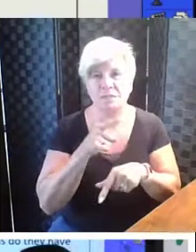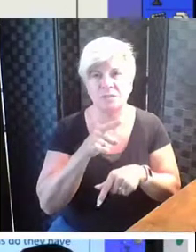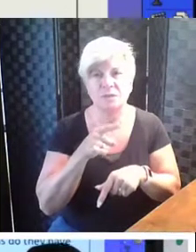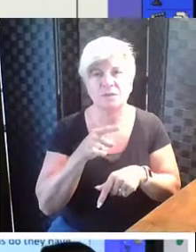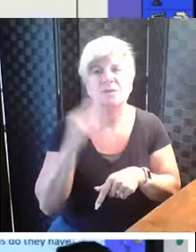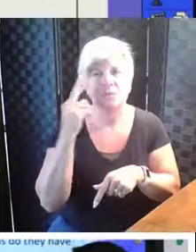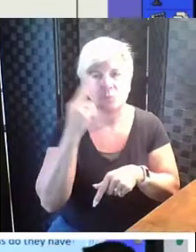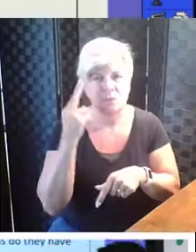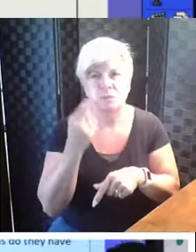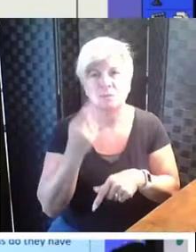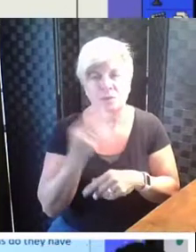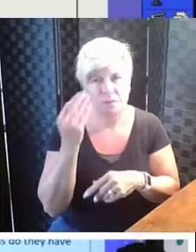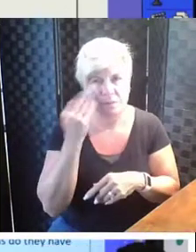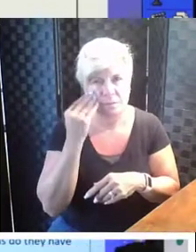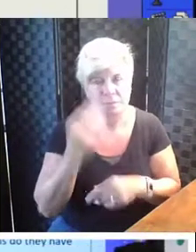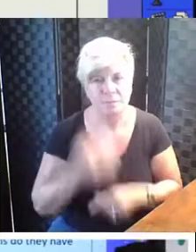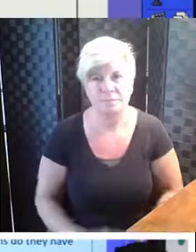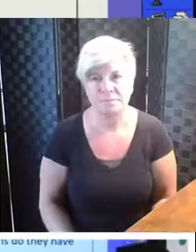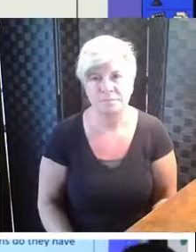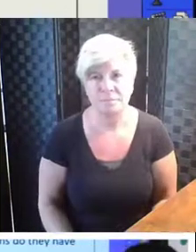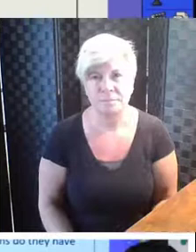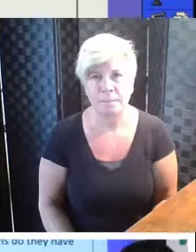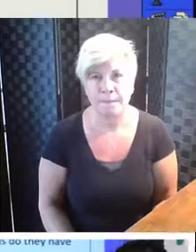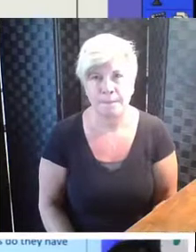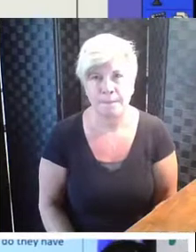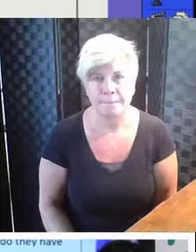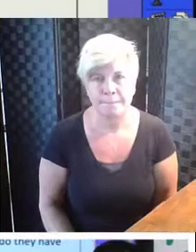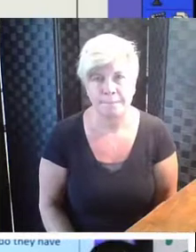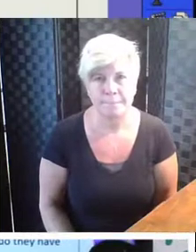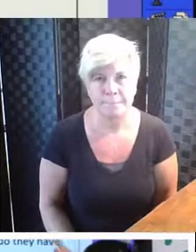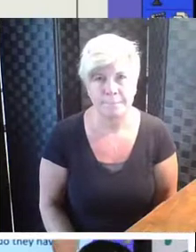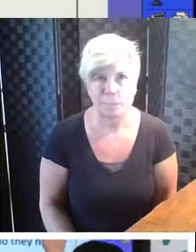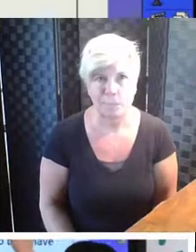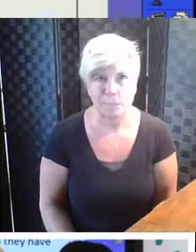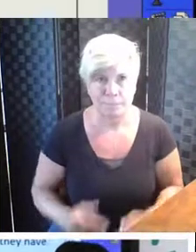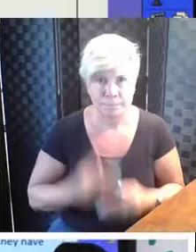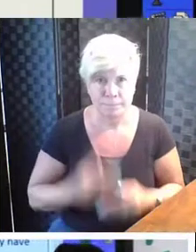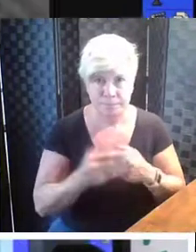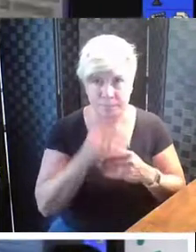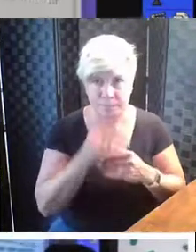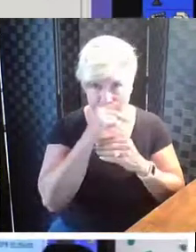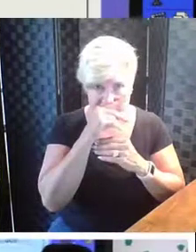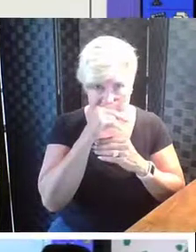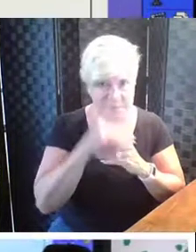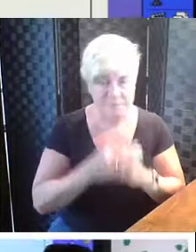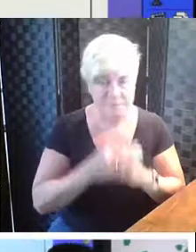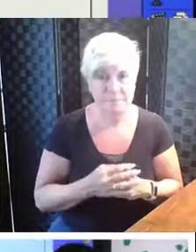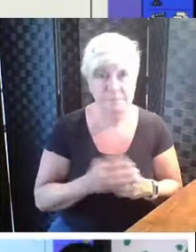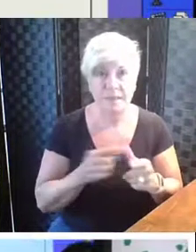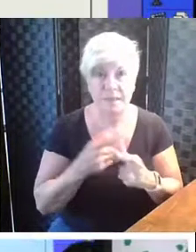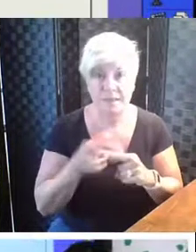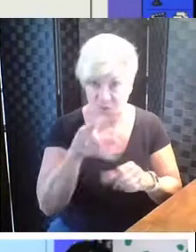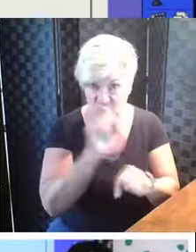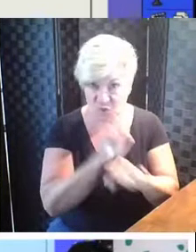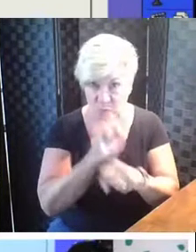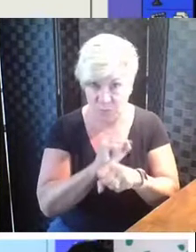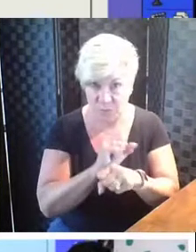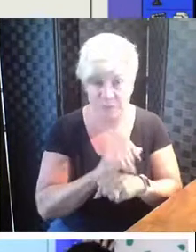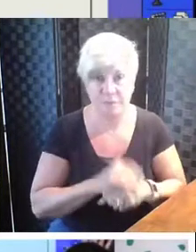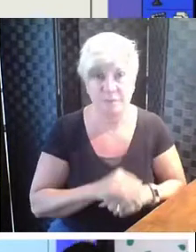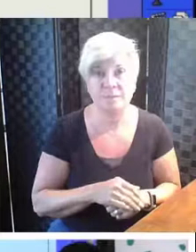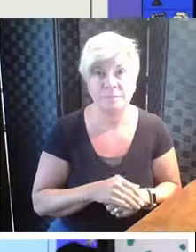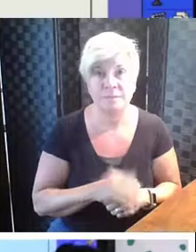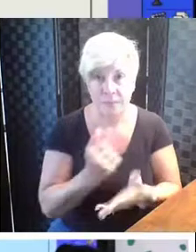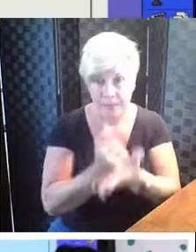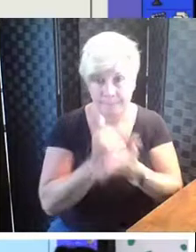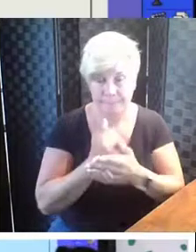is reasonable. Okay, we're going to go to the next one, and I'll have you do a little bit of the work for